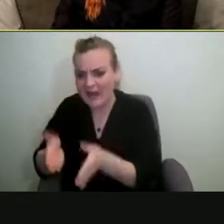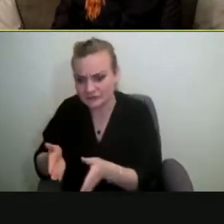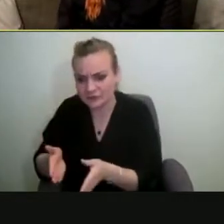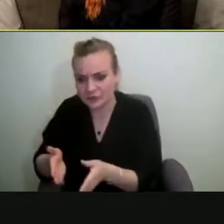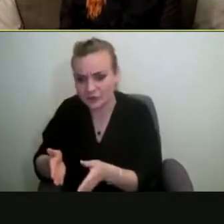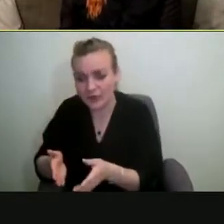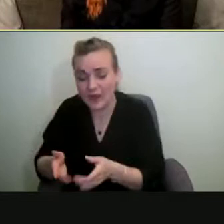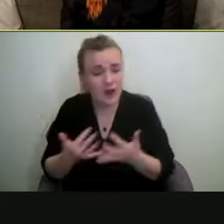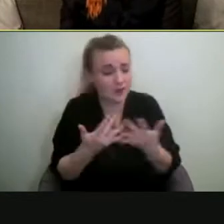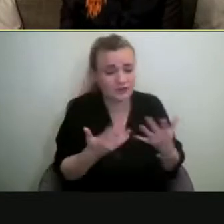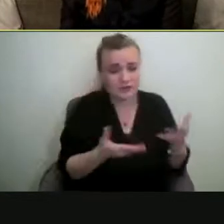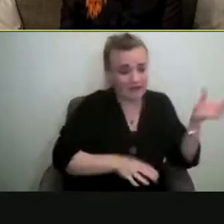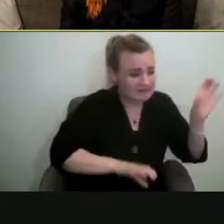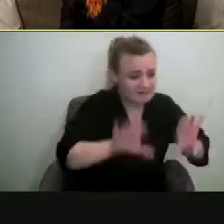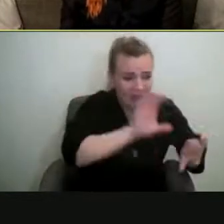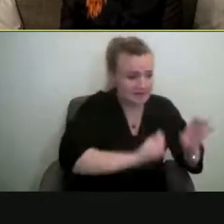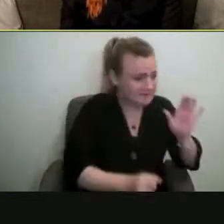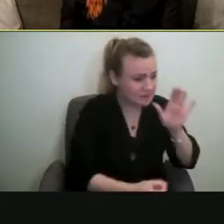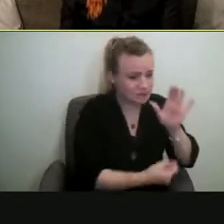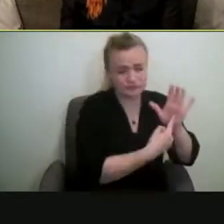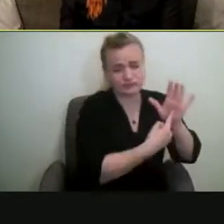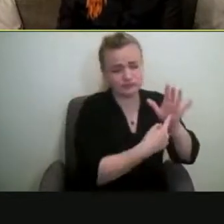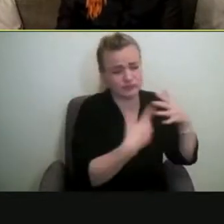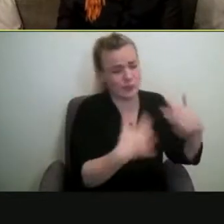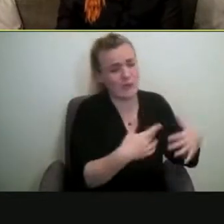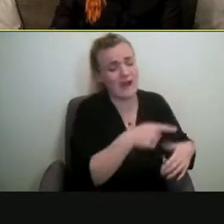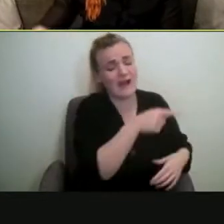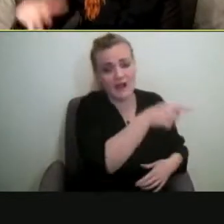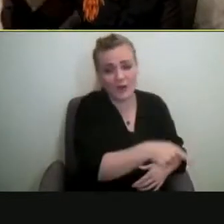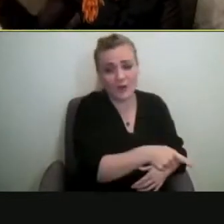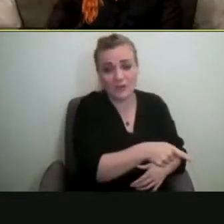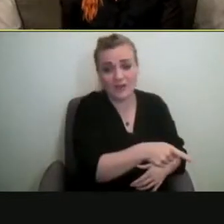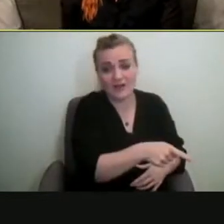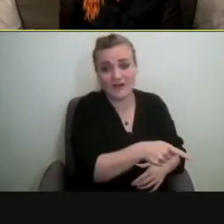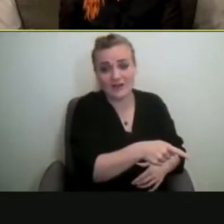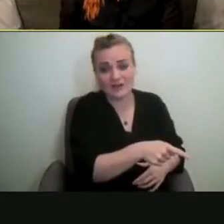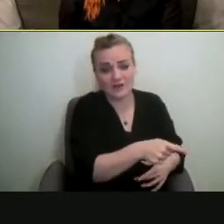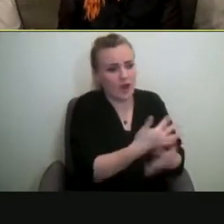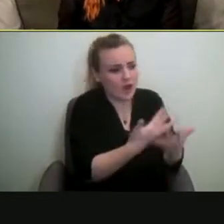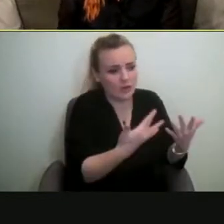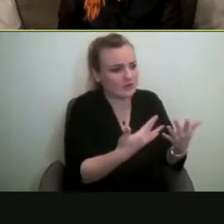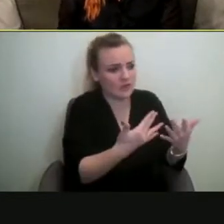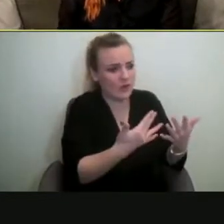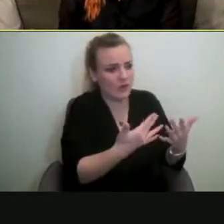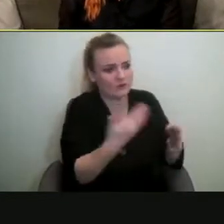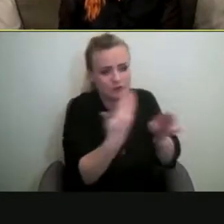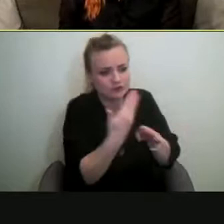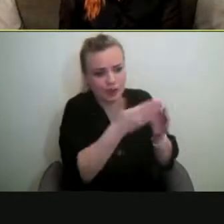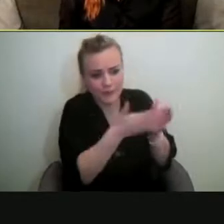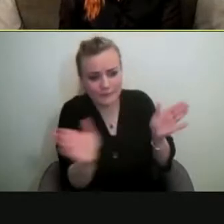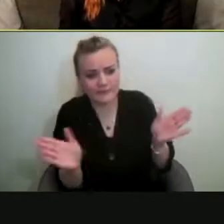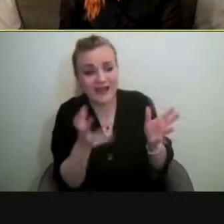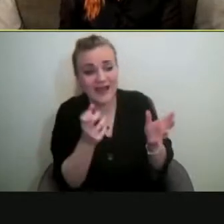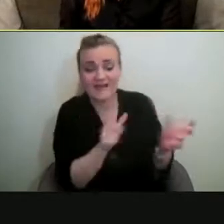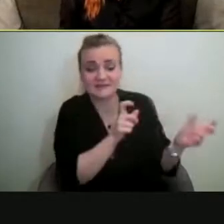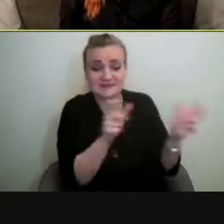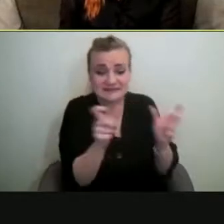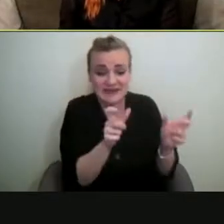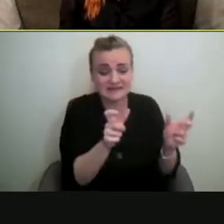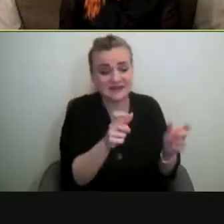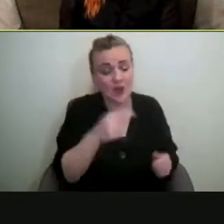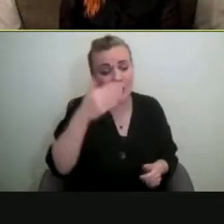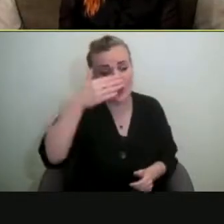incredible scientists, you know, people doing all types of jobs who have dyslexia and